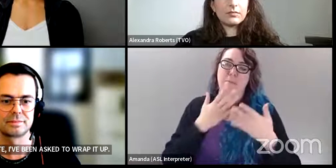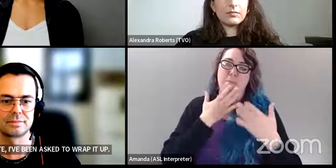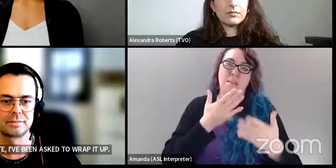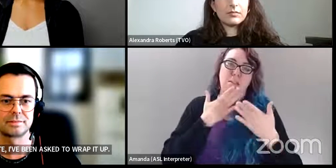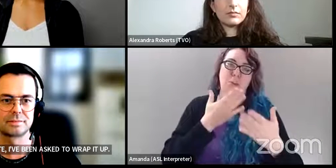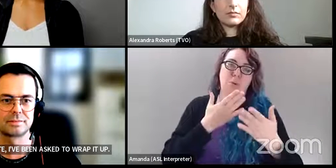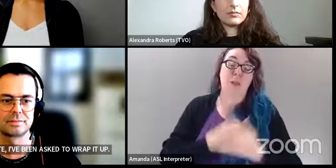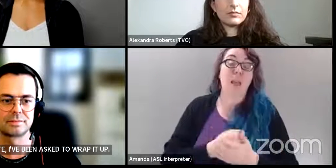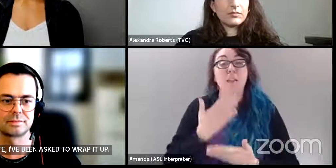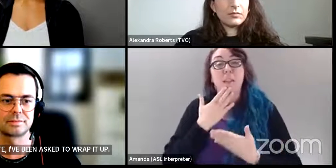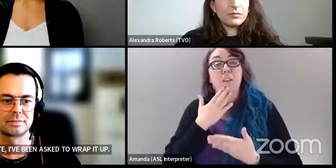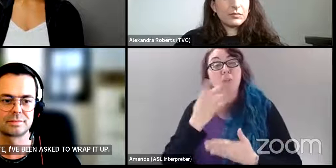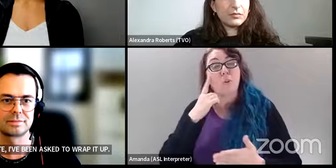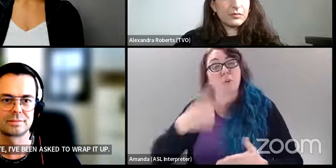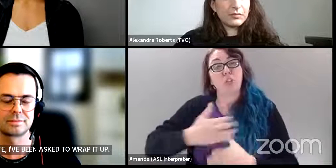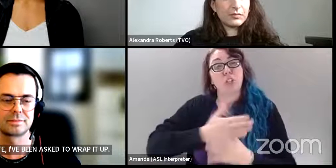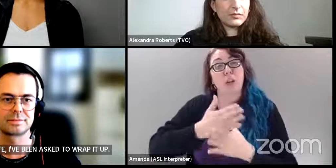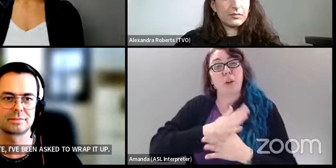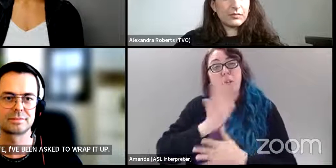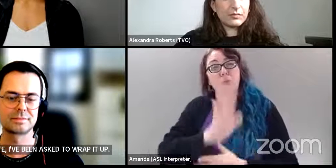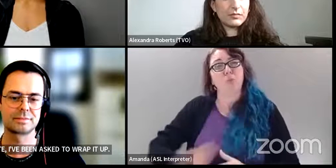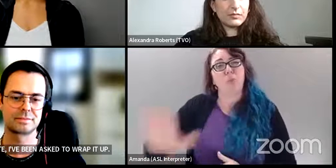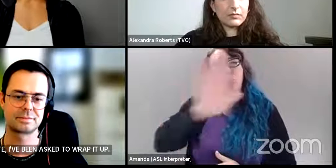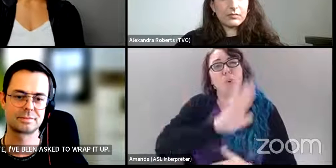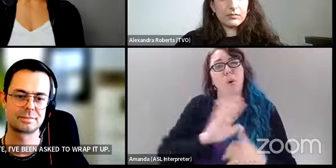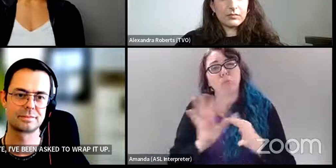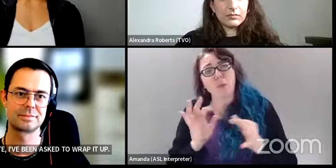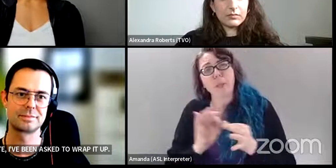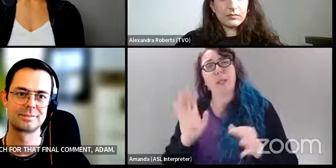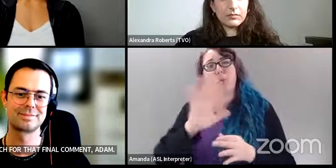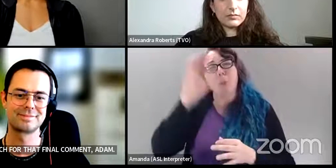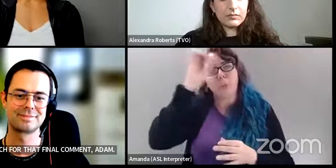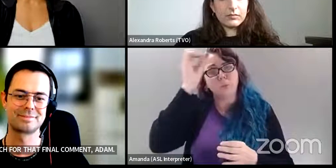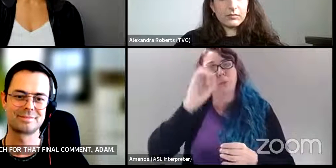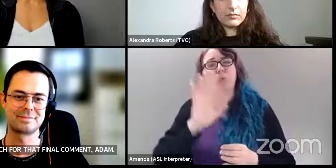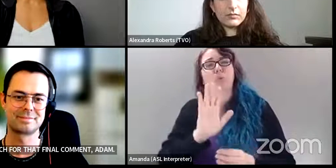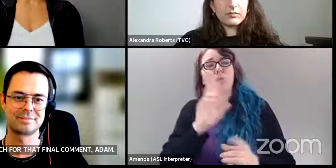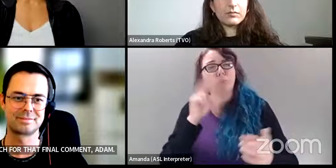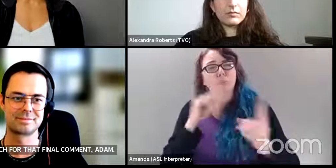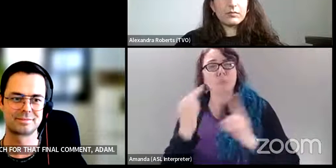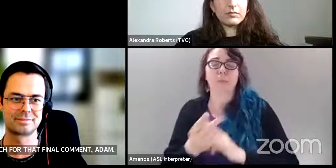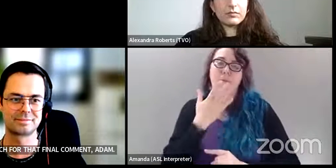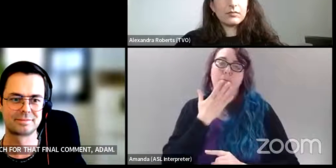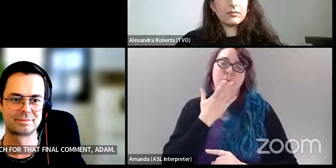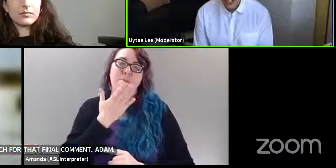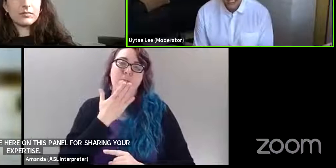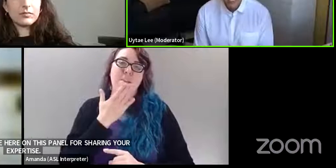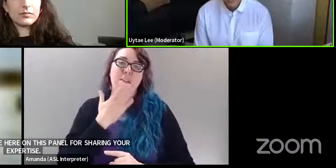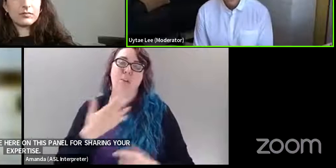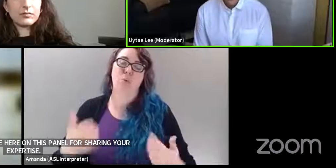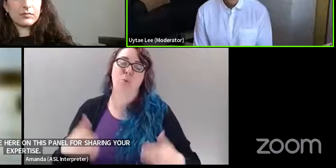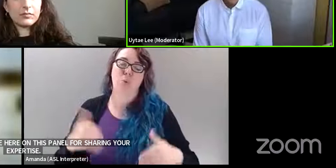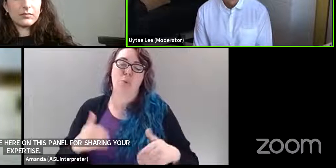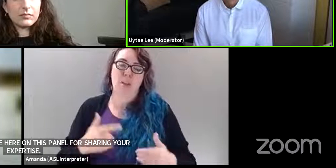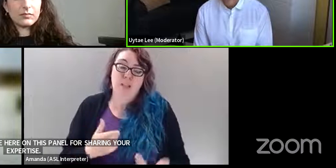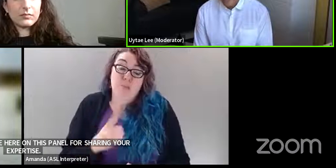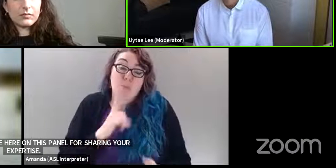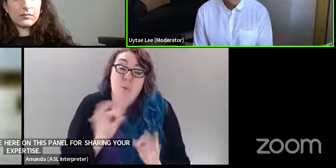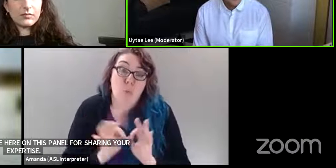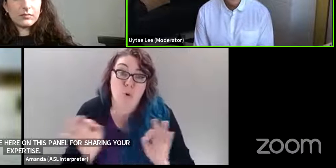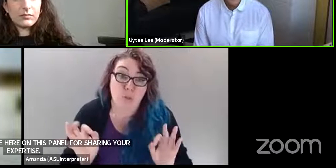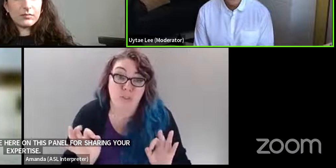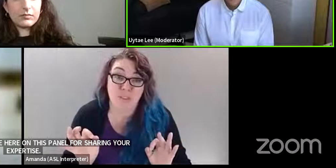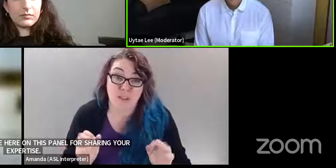again, sharing your expertise. I mean, honestly, listening to right now, I feel like we've just created such a gold mine of information